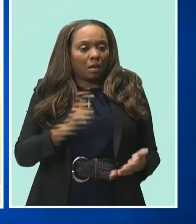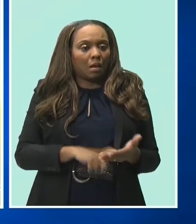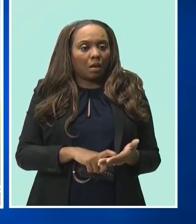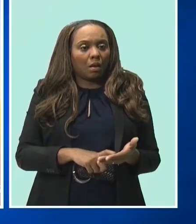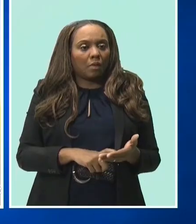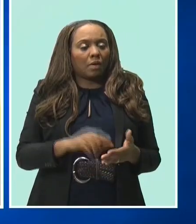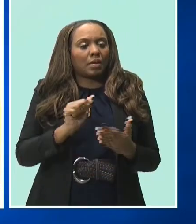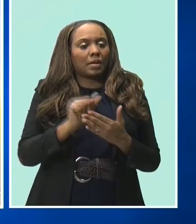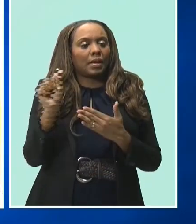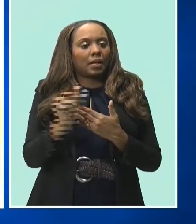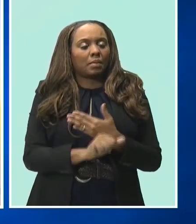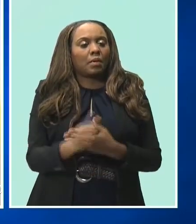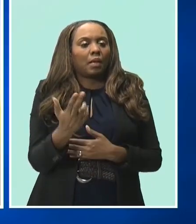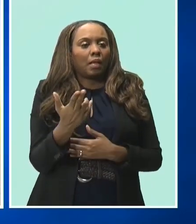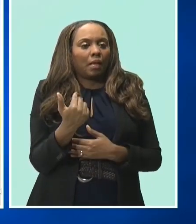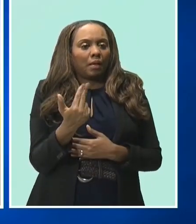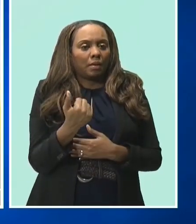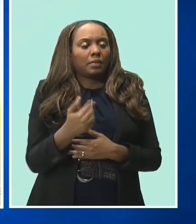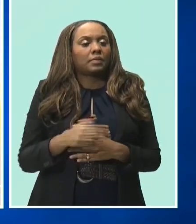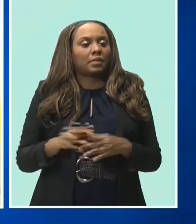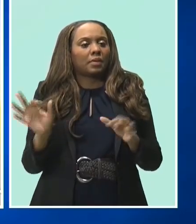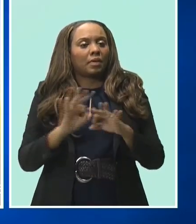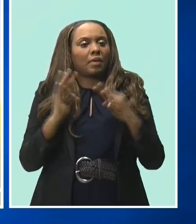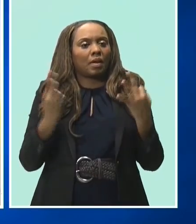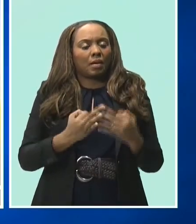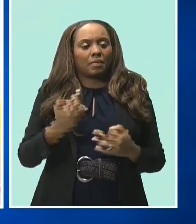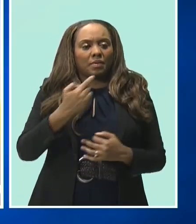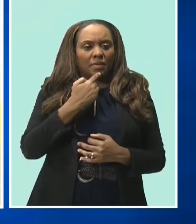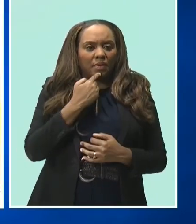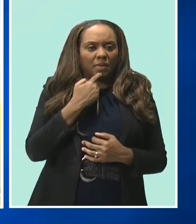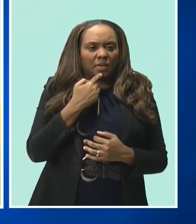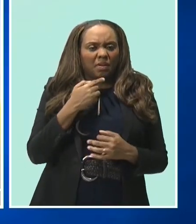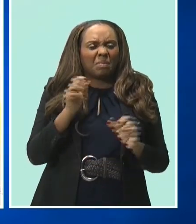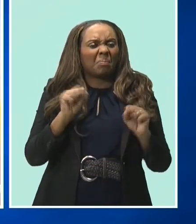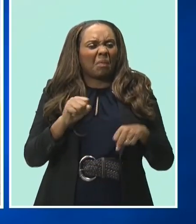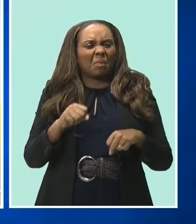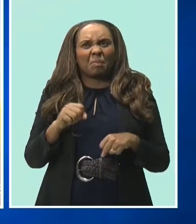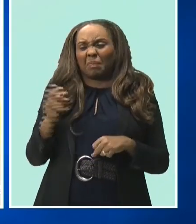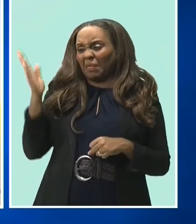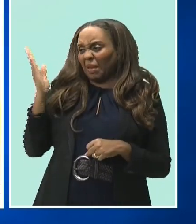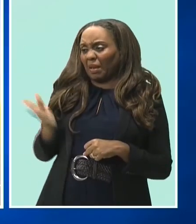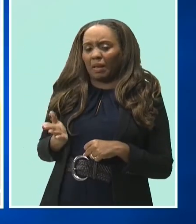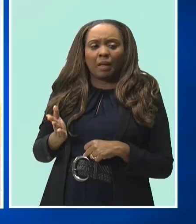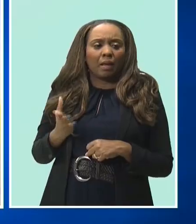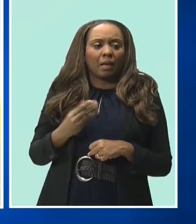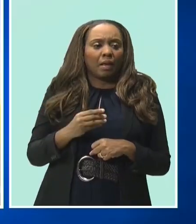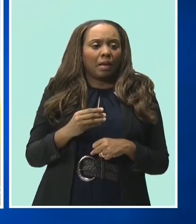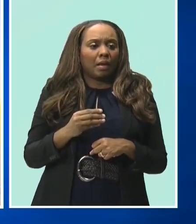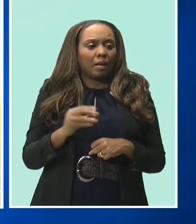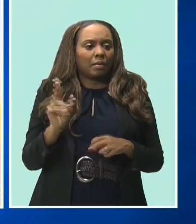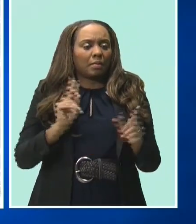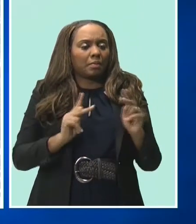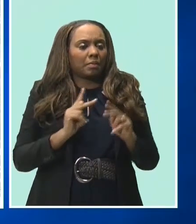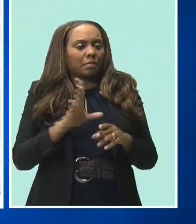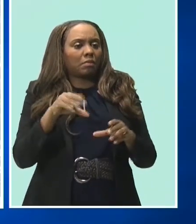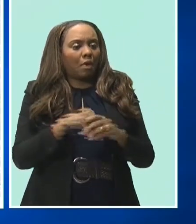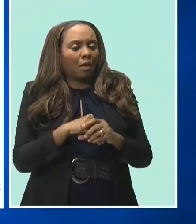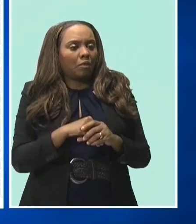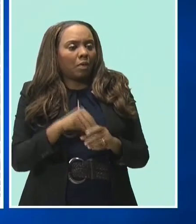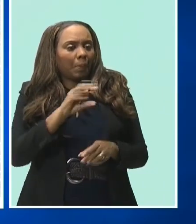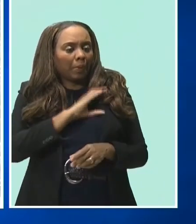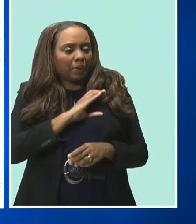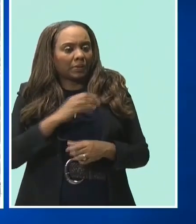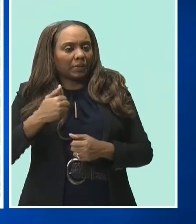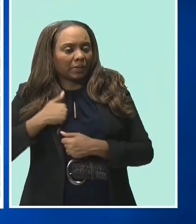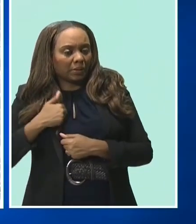on April 13 this year. His family had first suggested there may have been a link between their loved one's death and members of the security forces. Since their